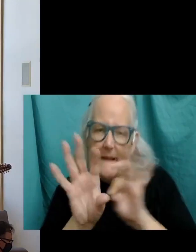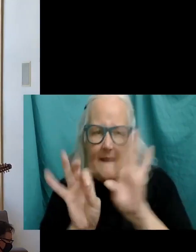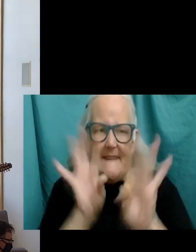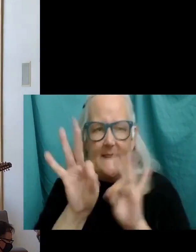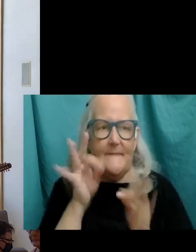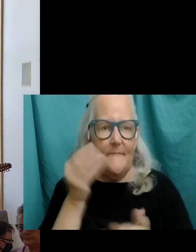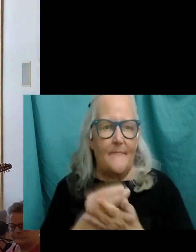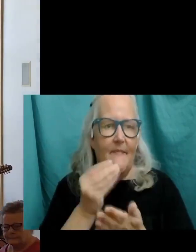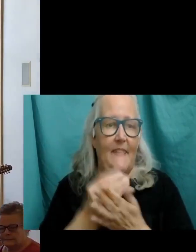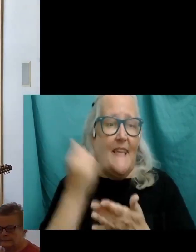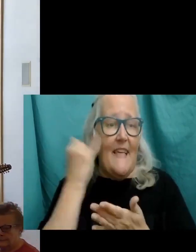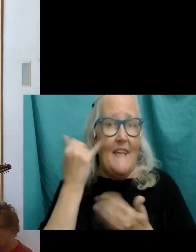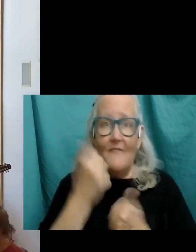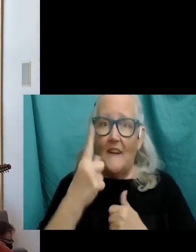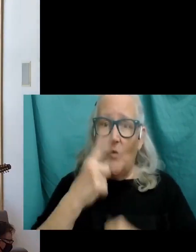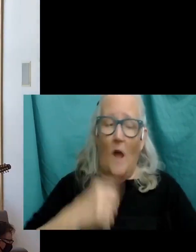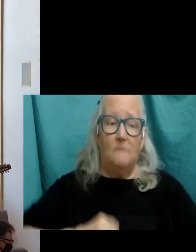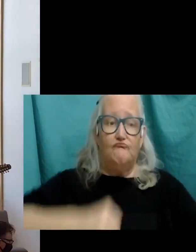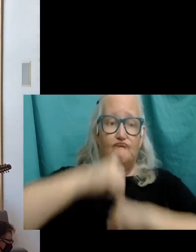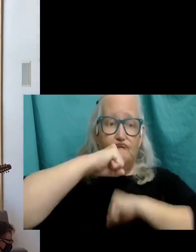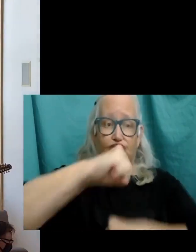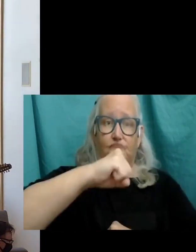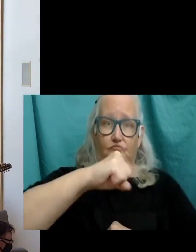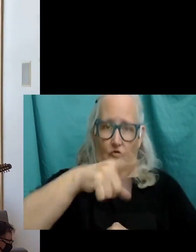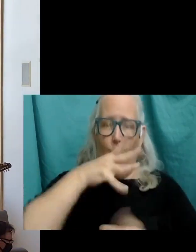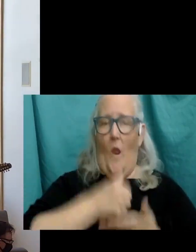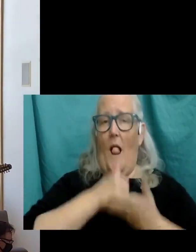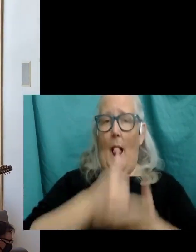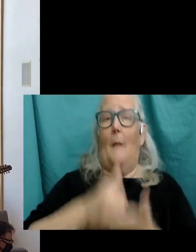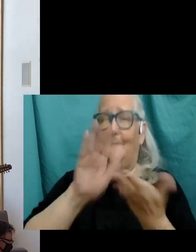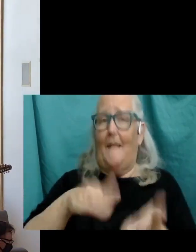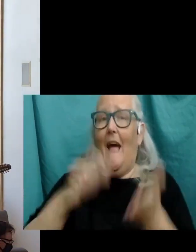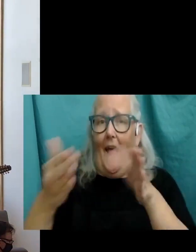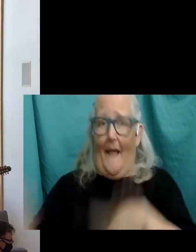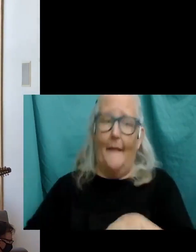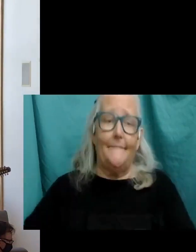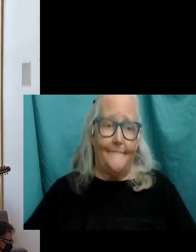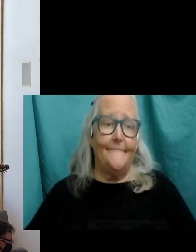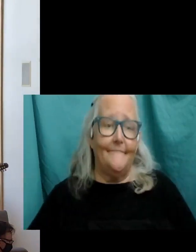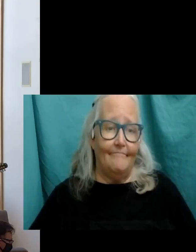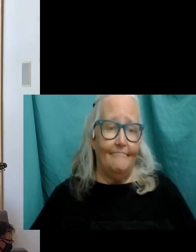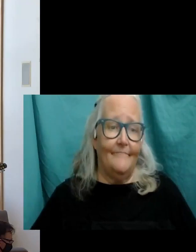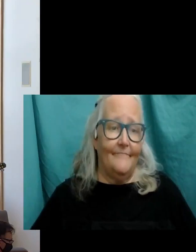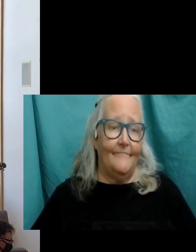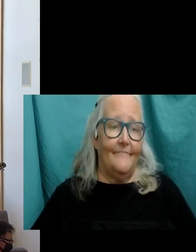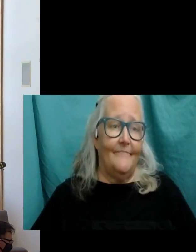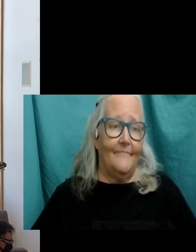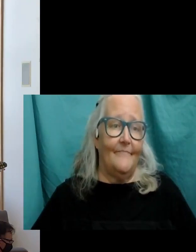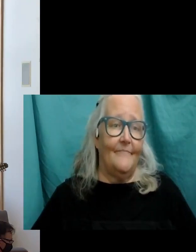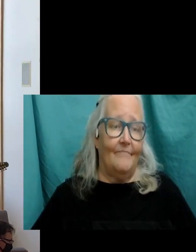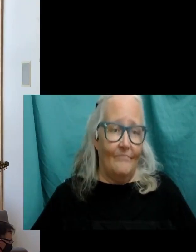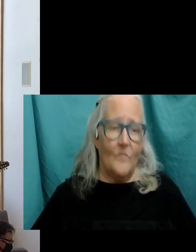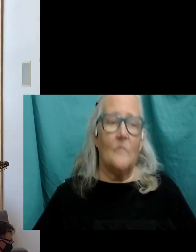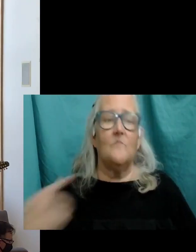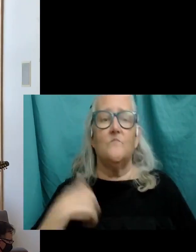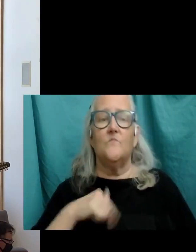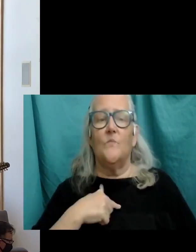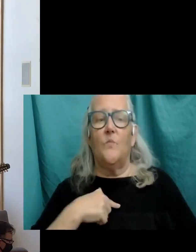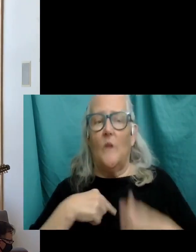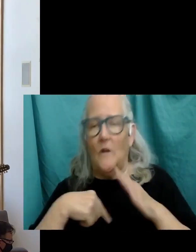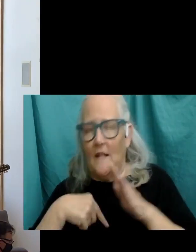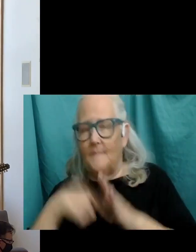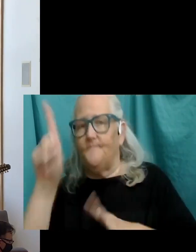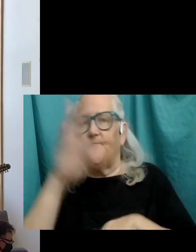us, you'll help them to die. We shipped out on a Friday to ply the